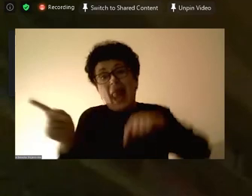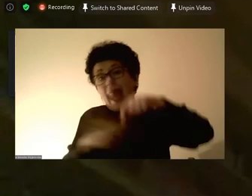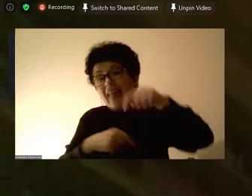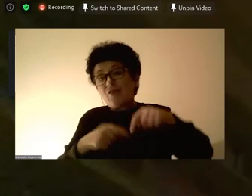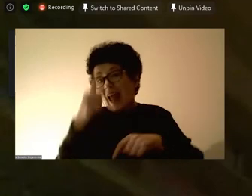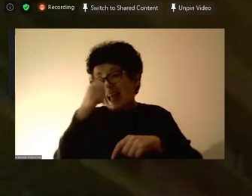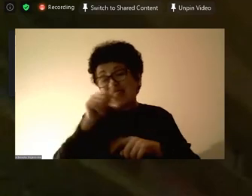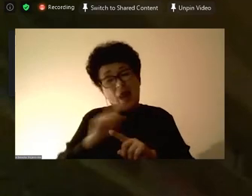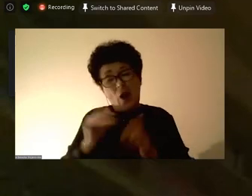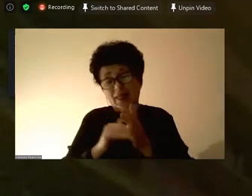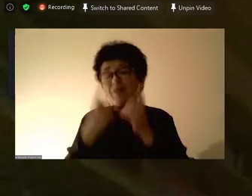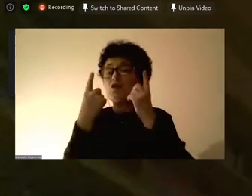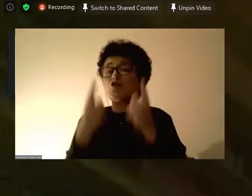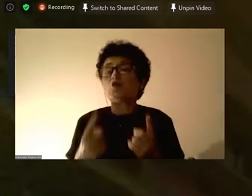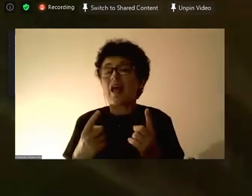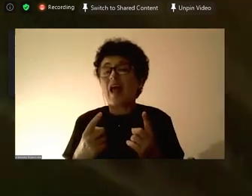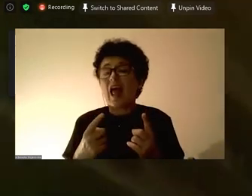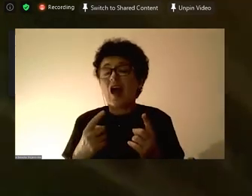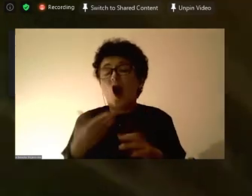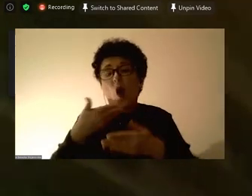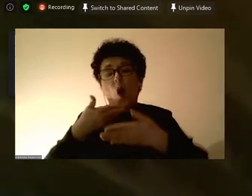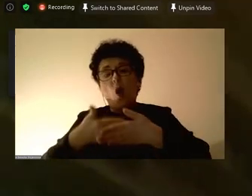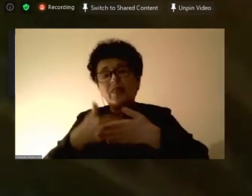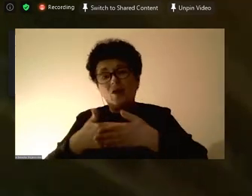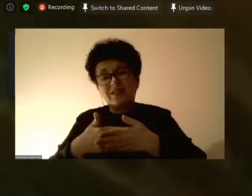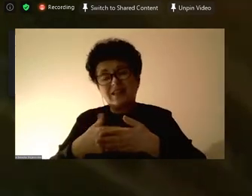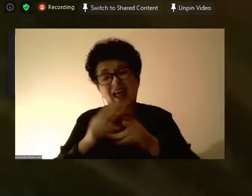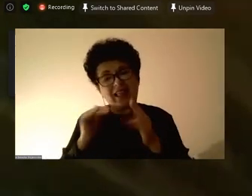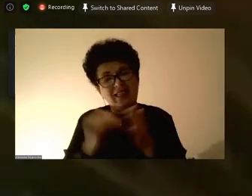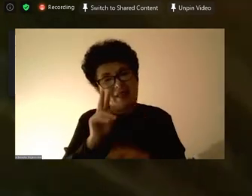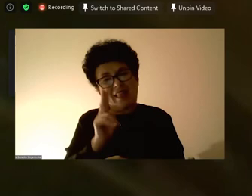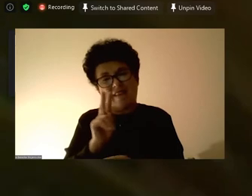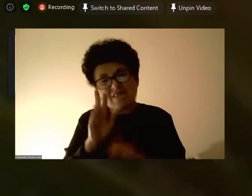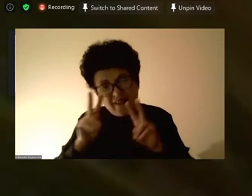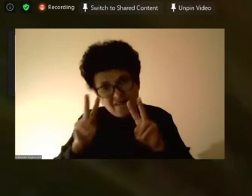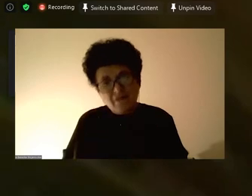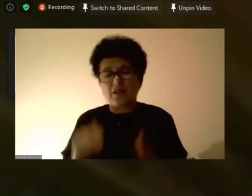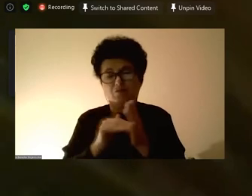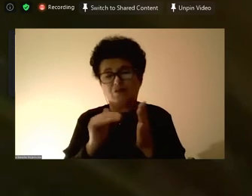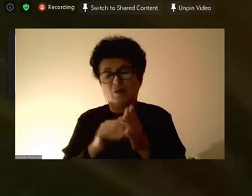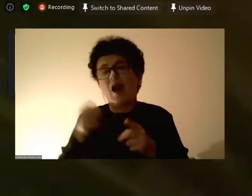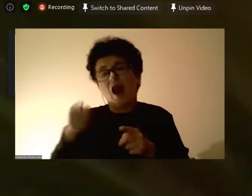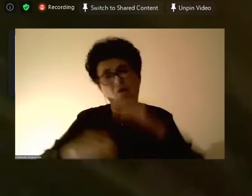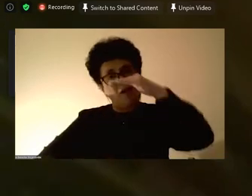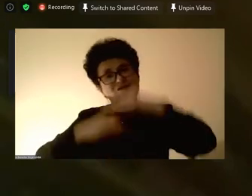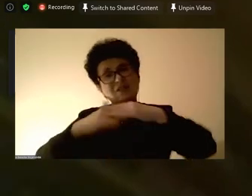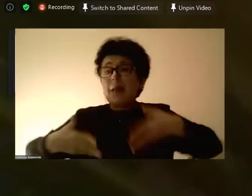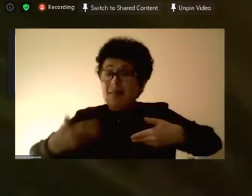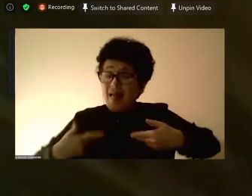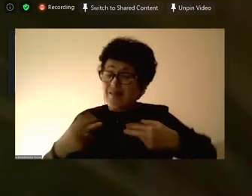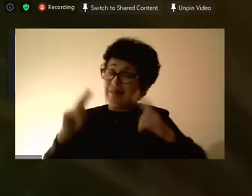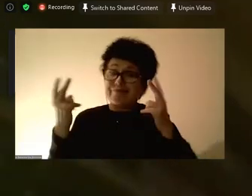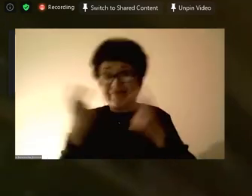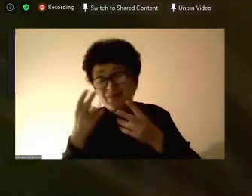to help us all these situations of a behavior that is not okay, give it a flag and try